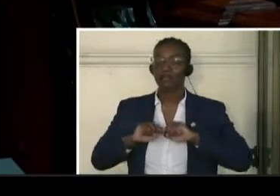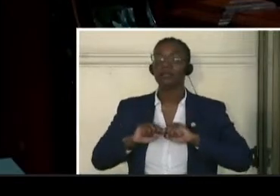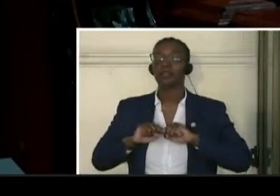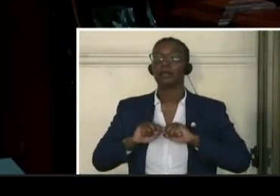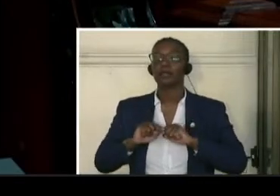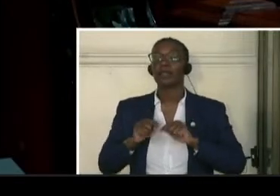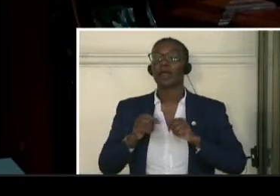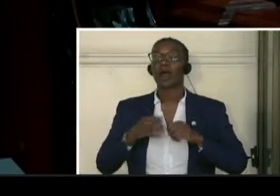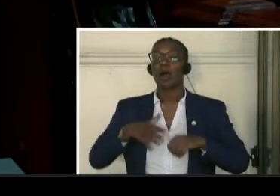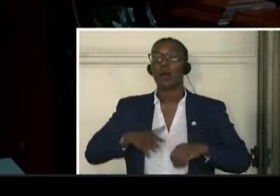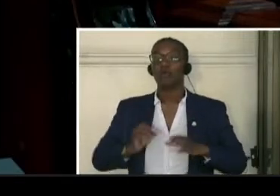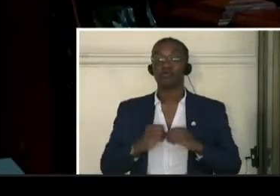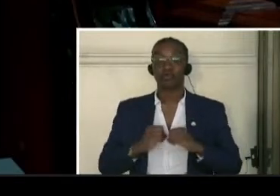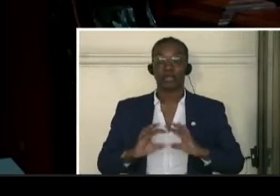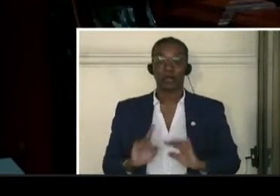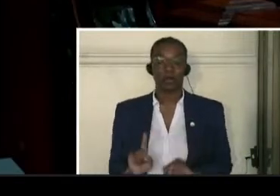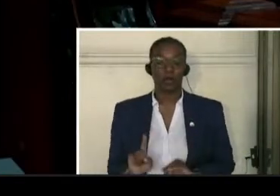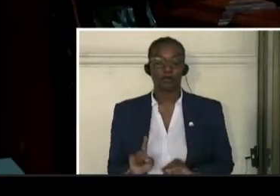I want to start with